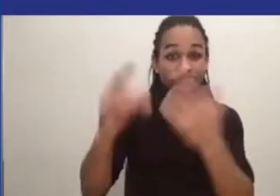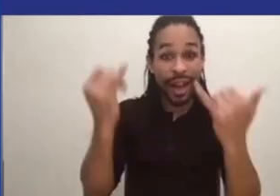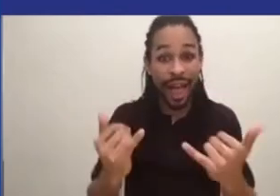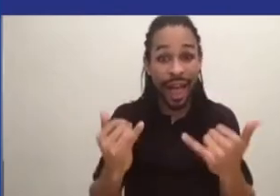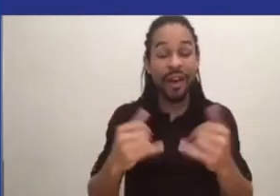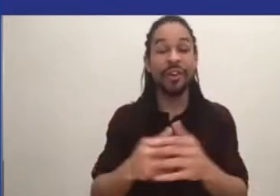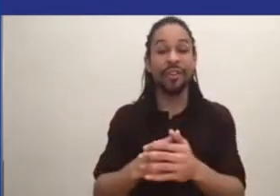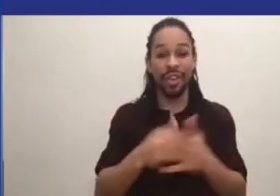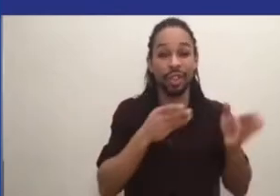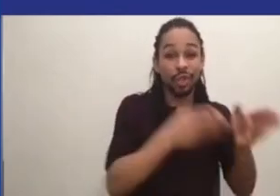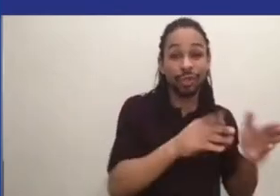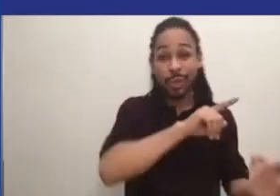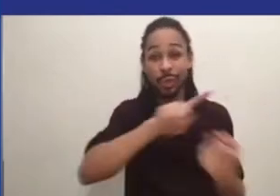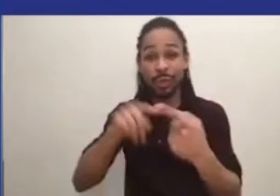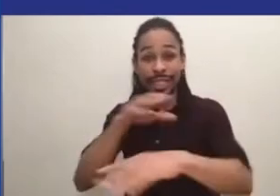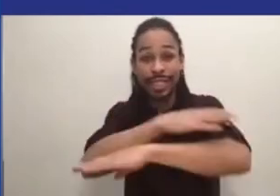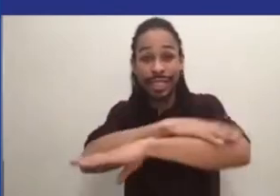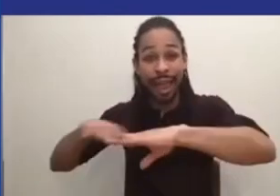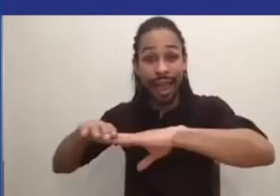with Cesar?